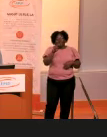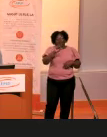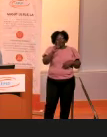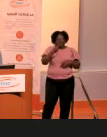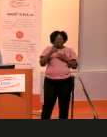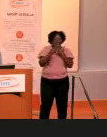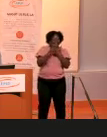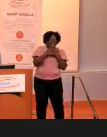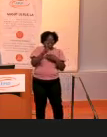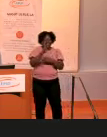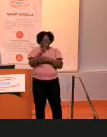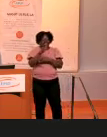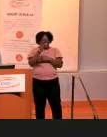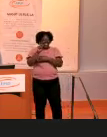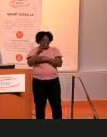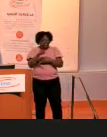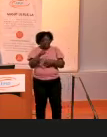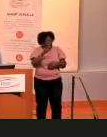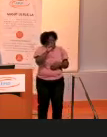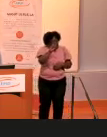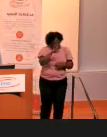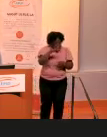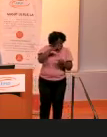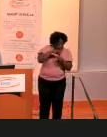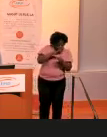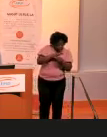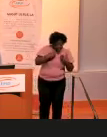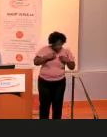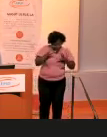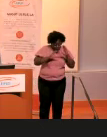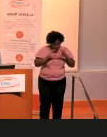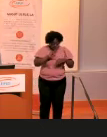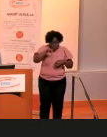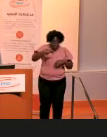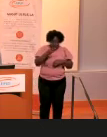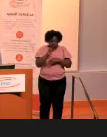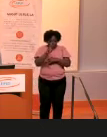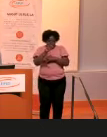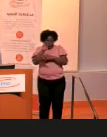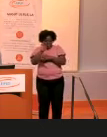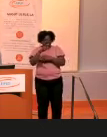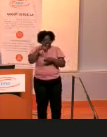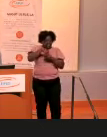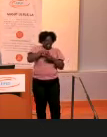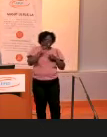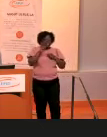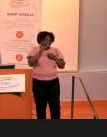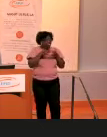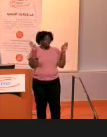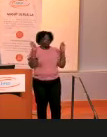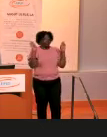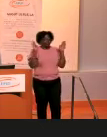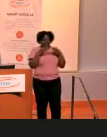think the soda does have a higher phosphorus content. I think just in